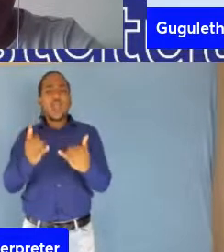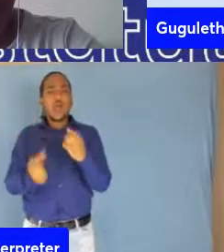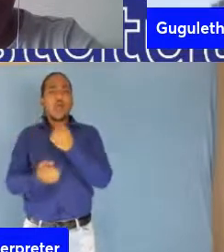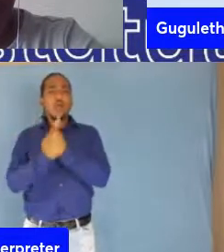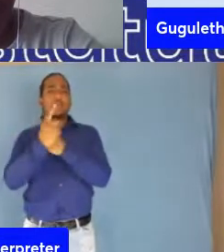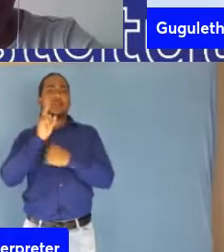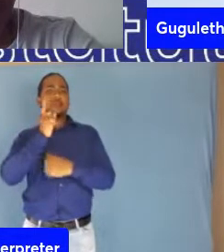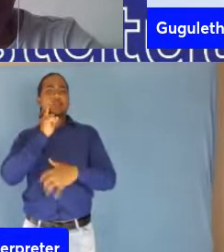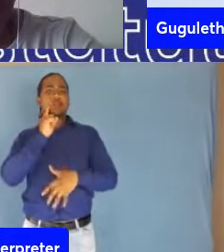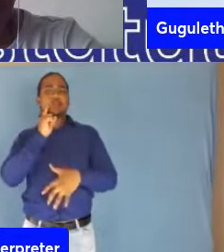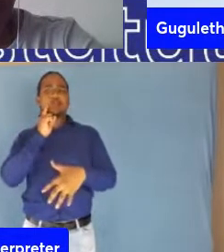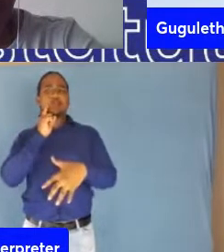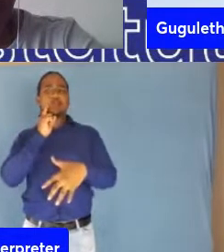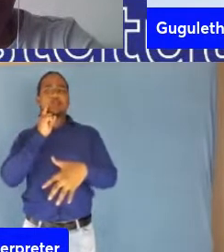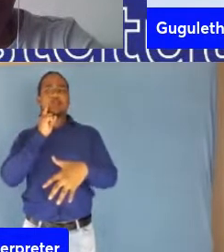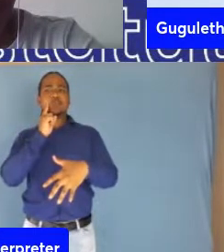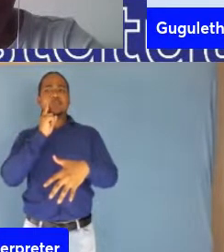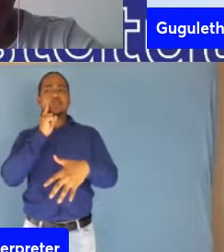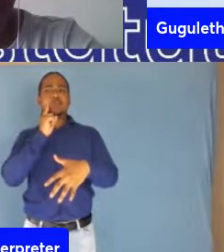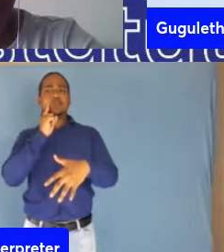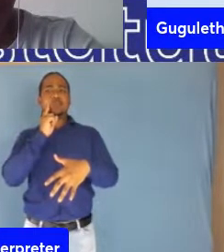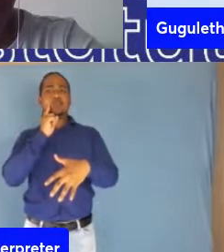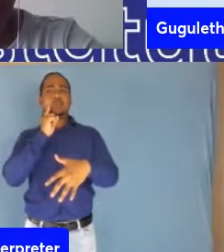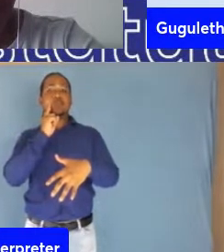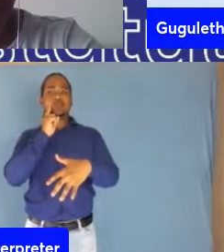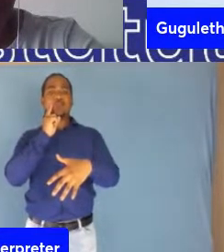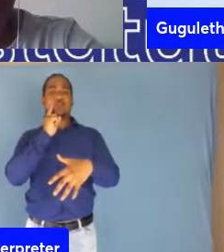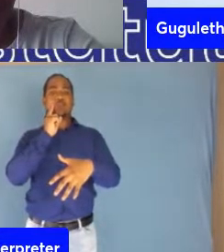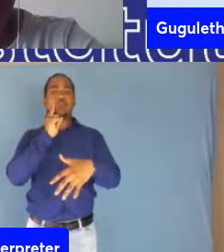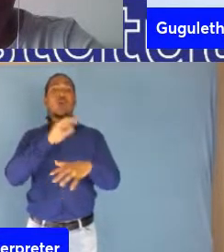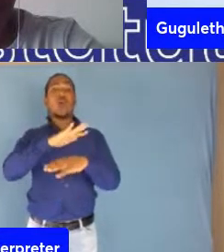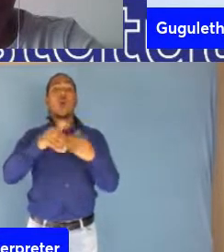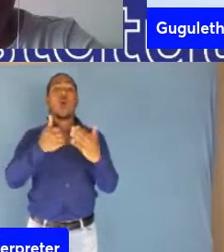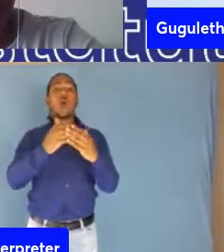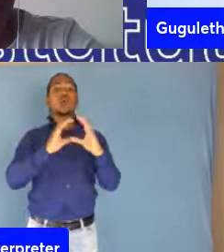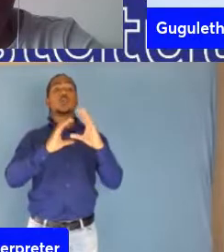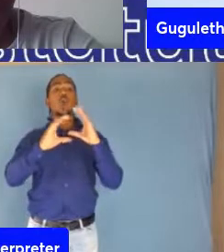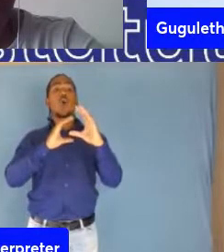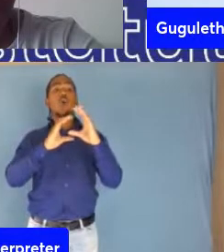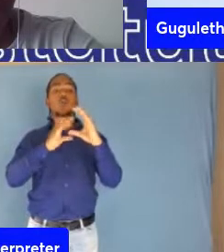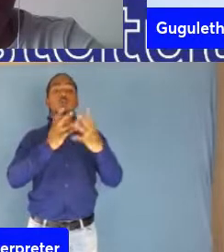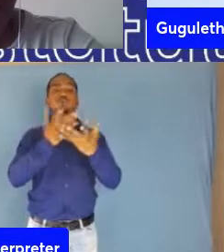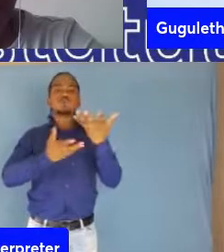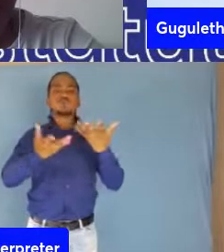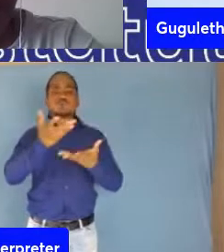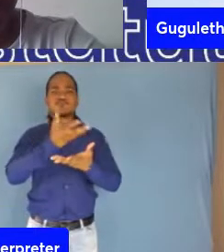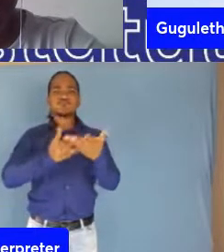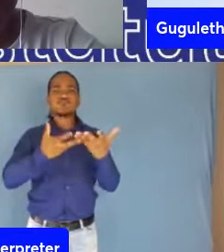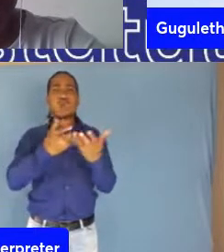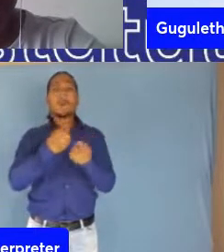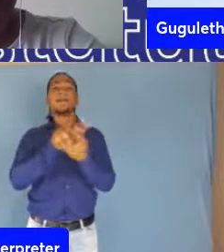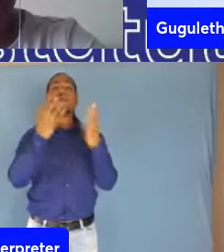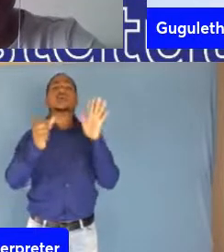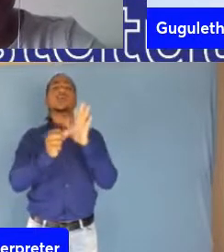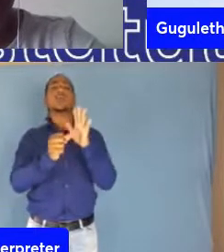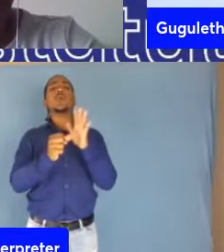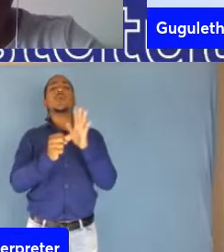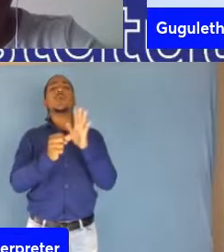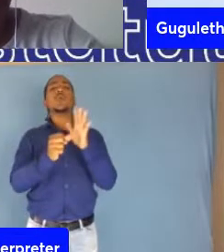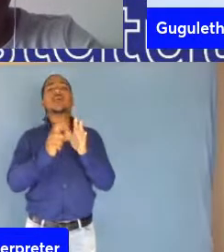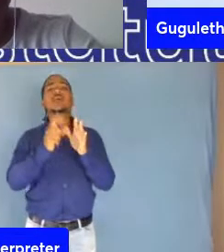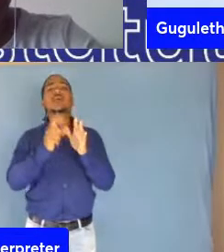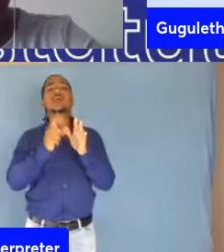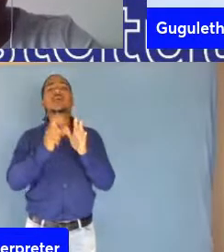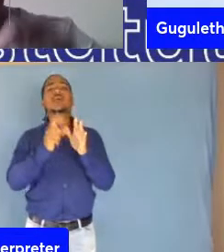So these are, all the conversations that we should be looking at. And I think most importantly, an intersectional approach. I